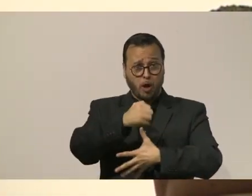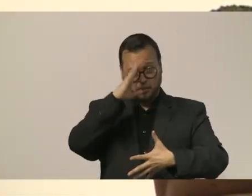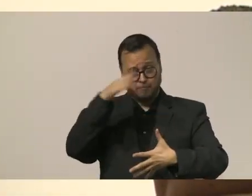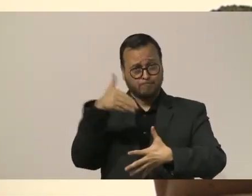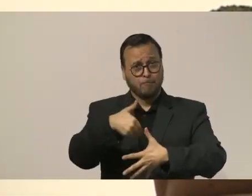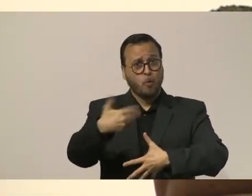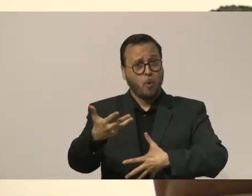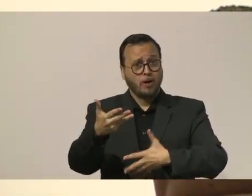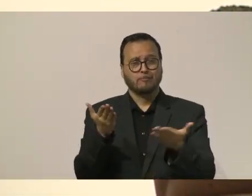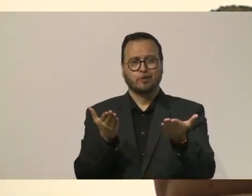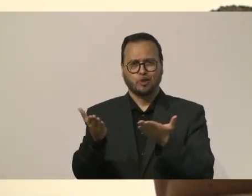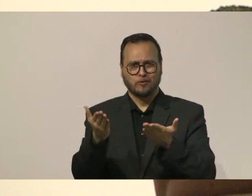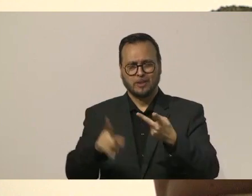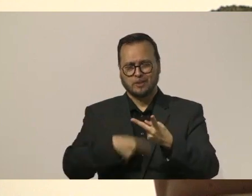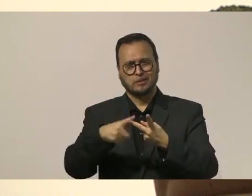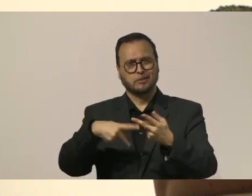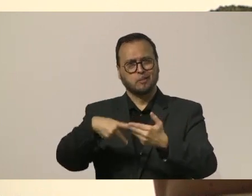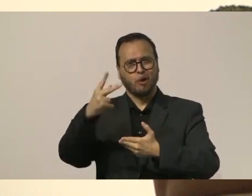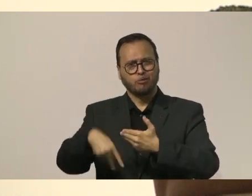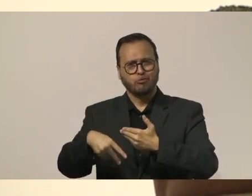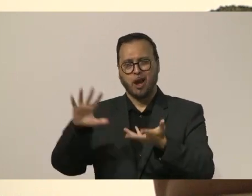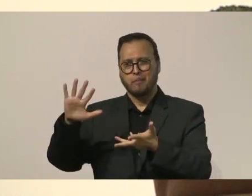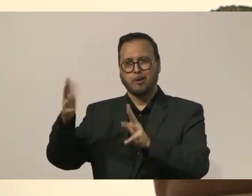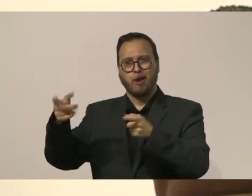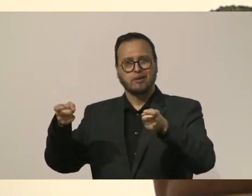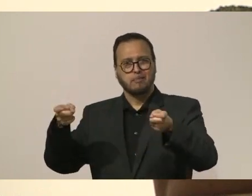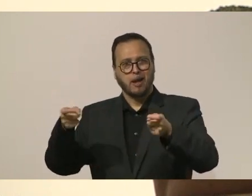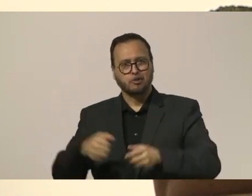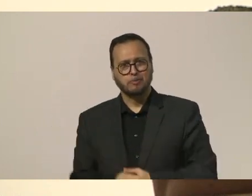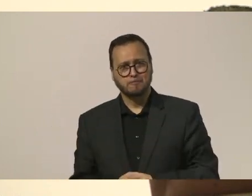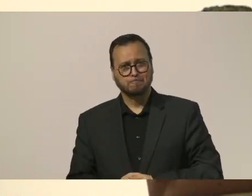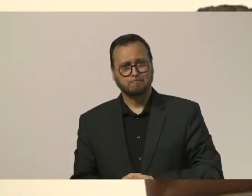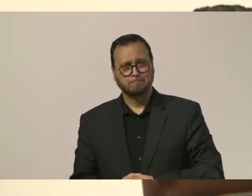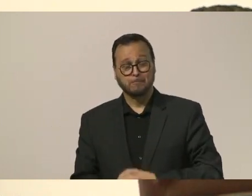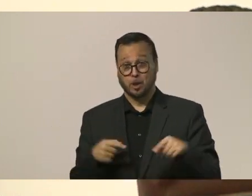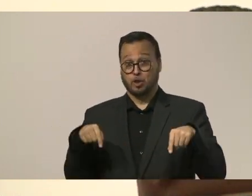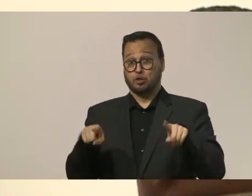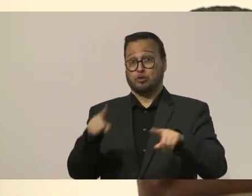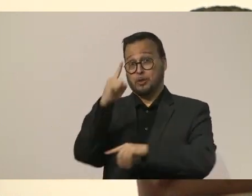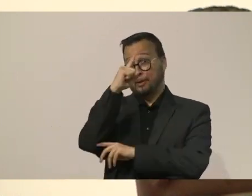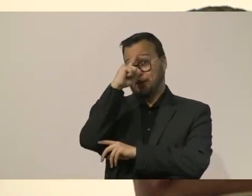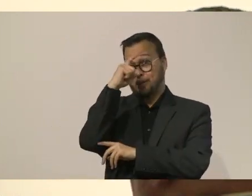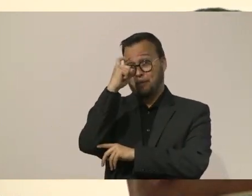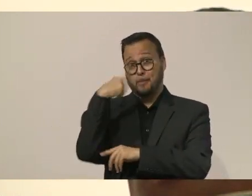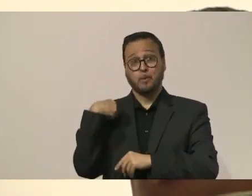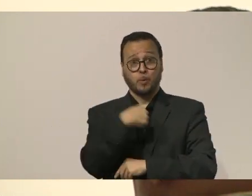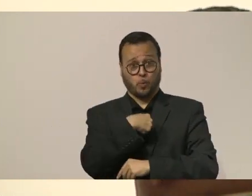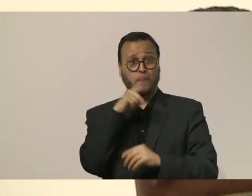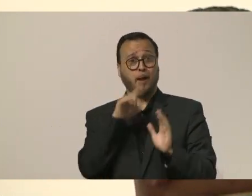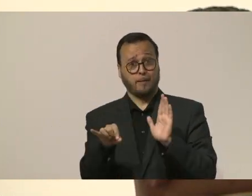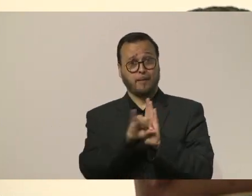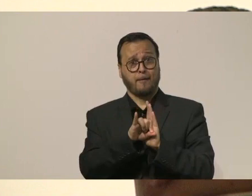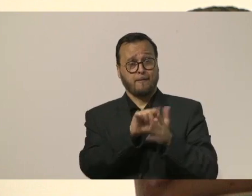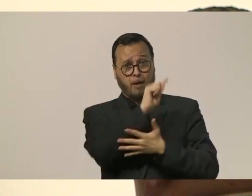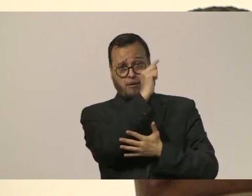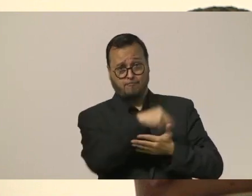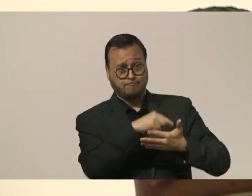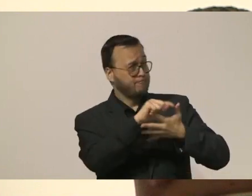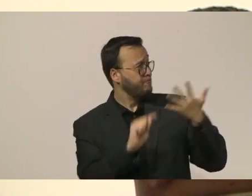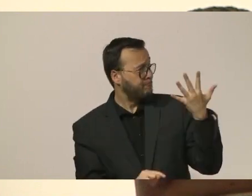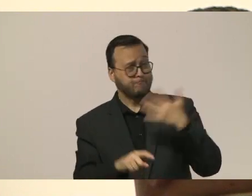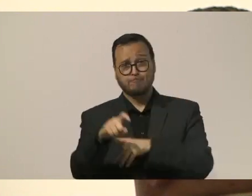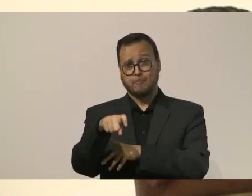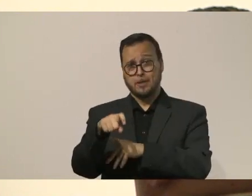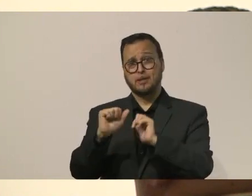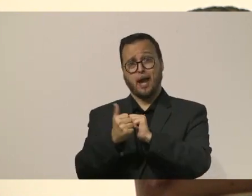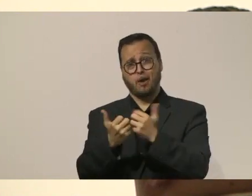services, programming, and crisis management. Over the summer, we identified the following needs as they